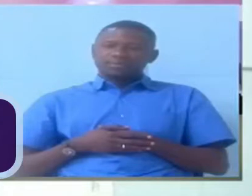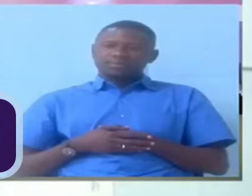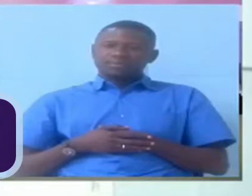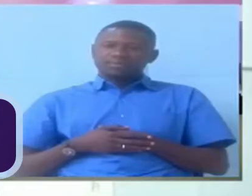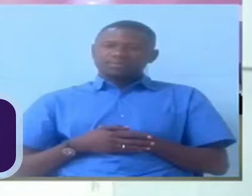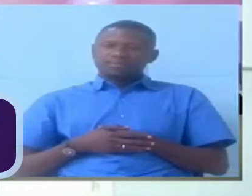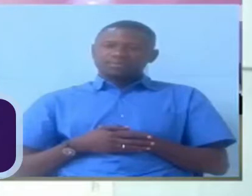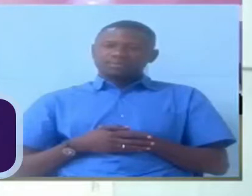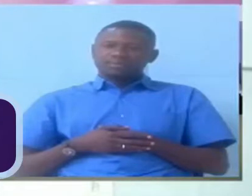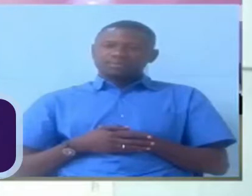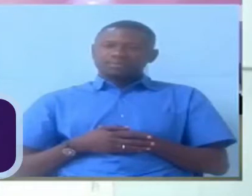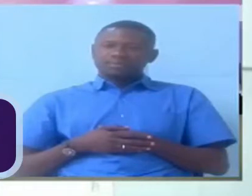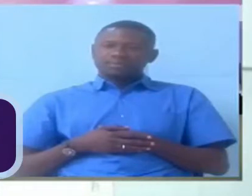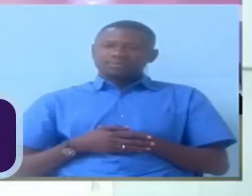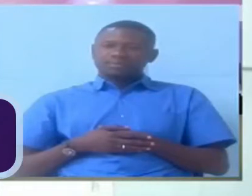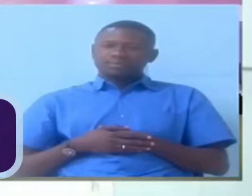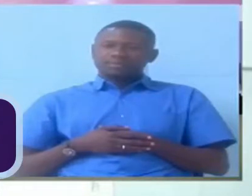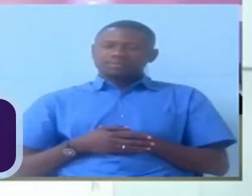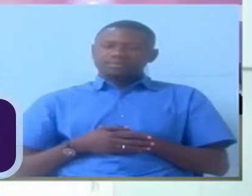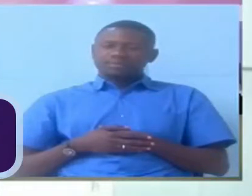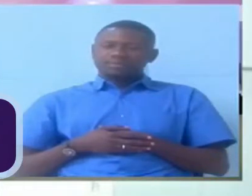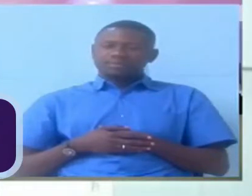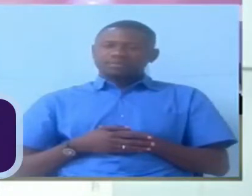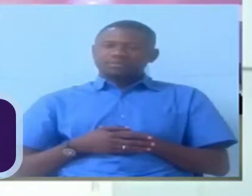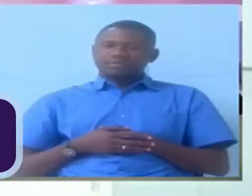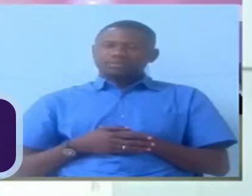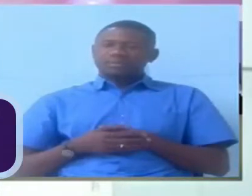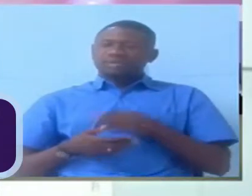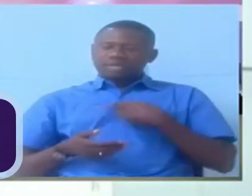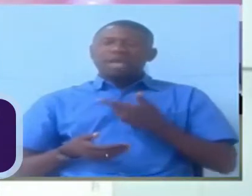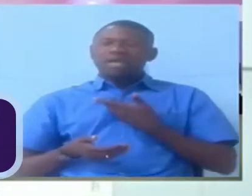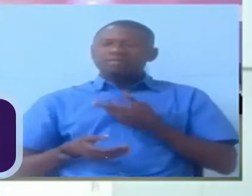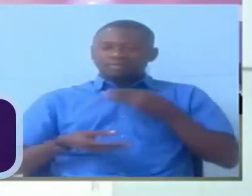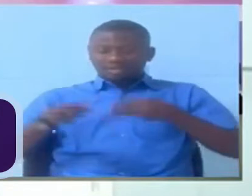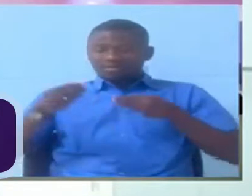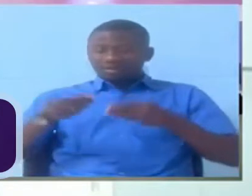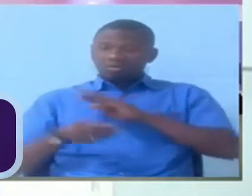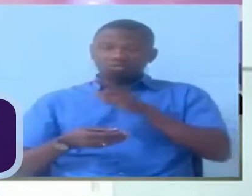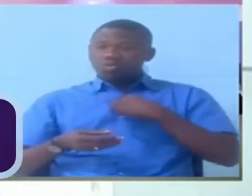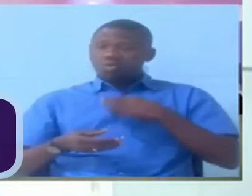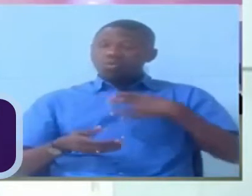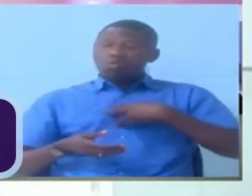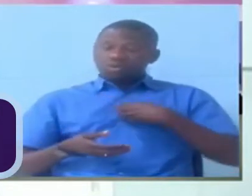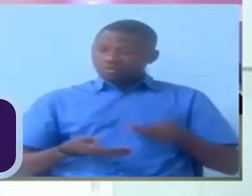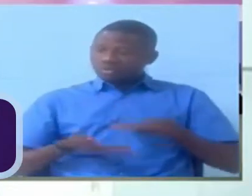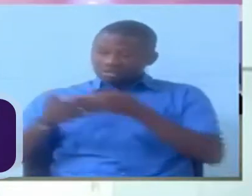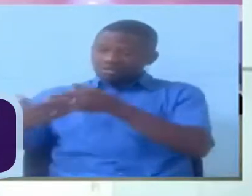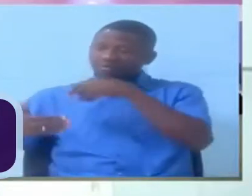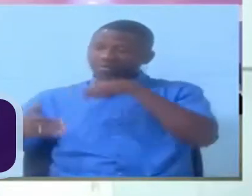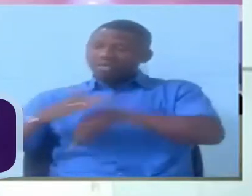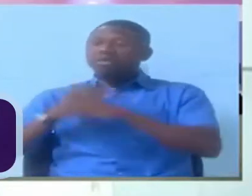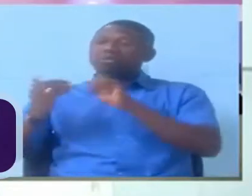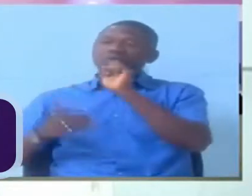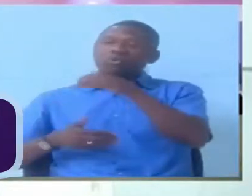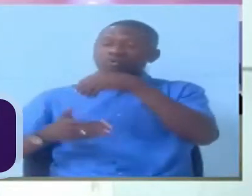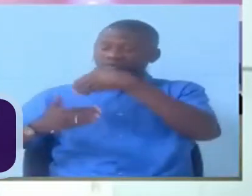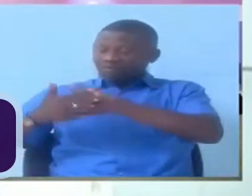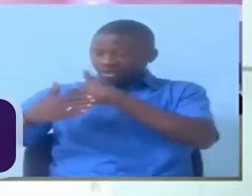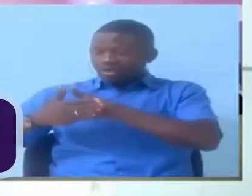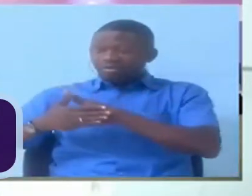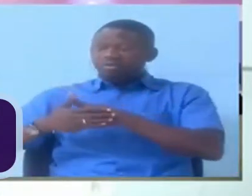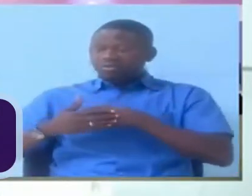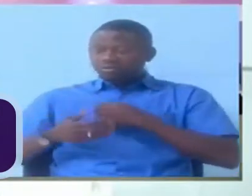not understand. Sa natre itoko ya fahamle ngamunfoe. Potakam toko ya ma faham malong kamunfoe.